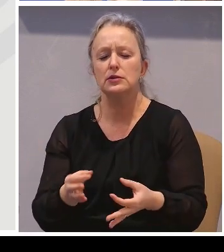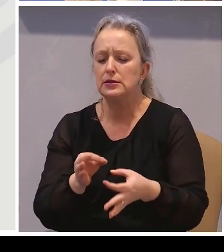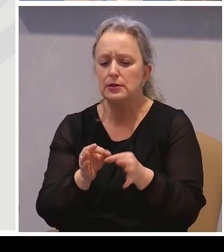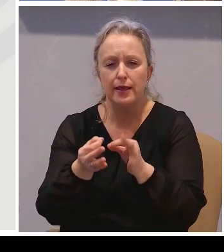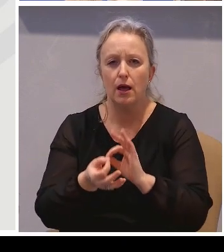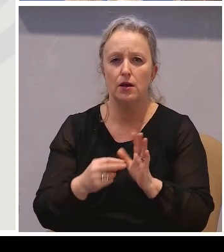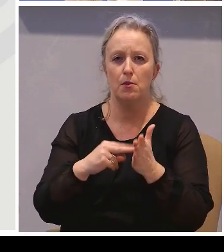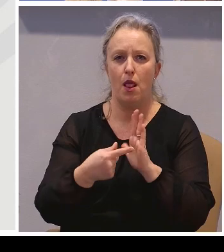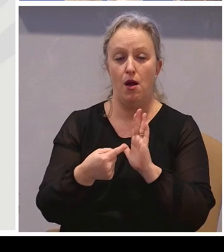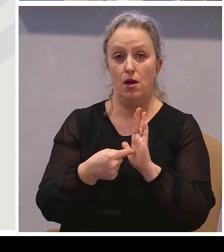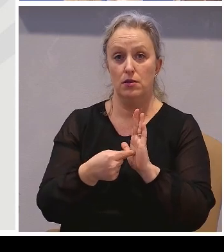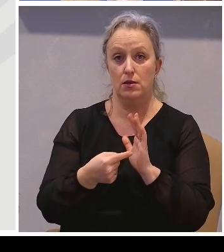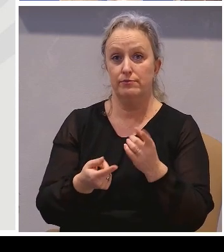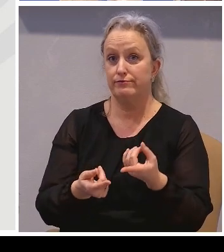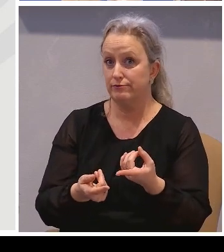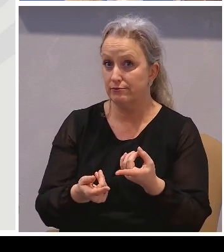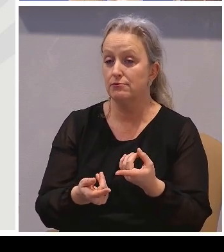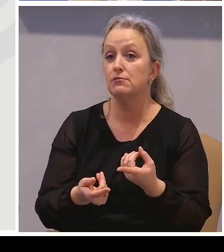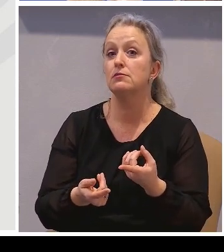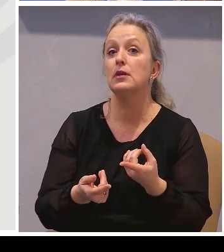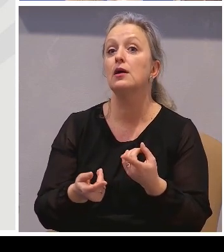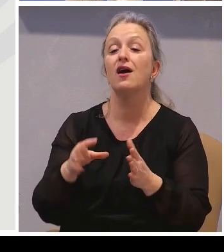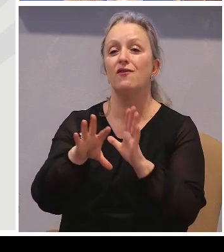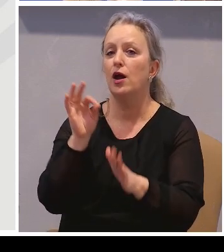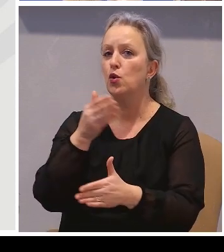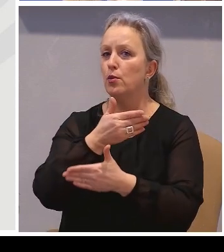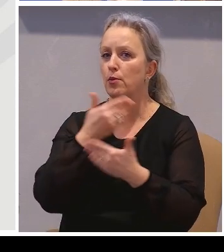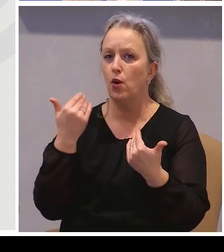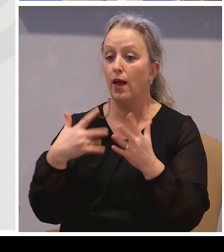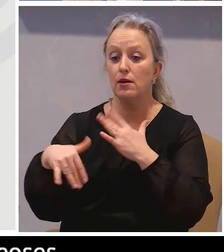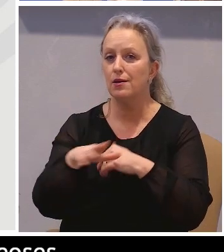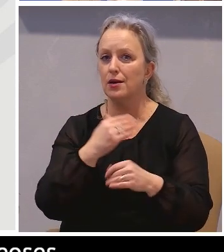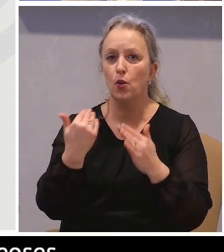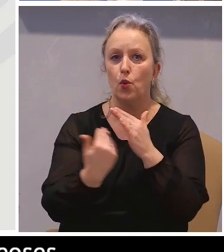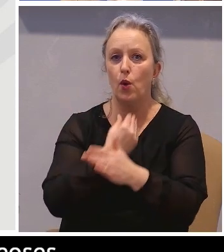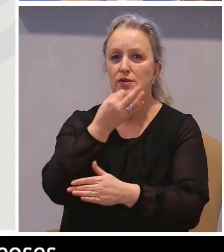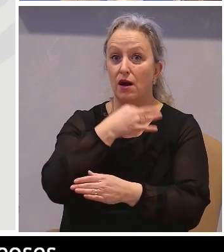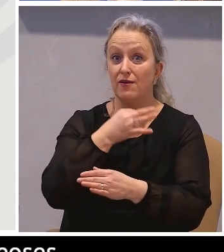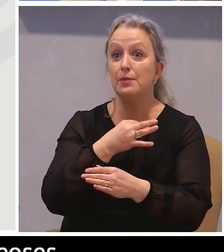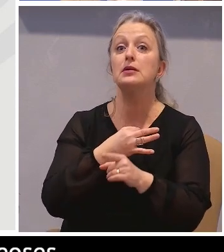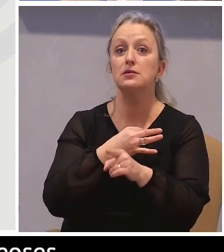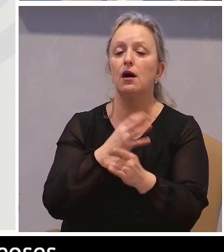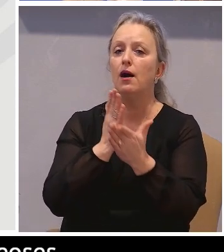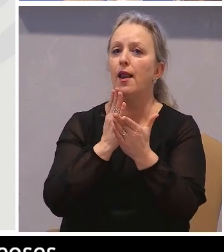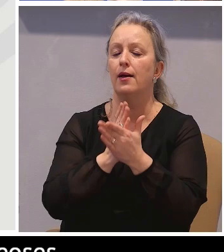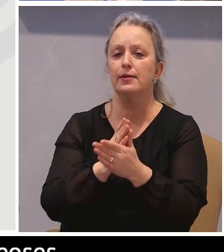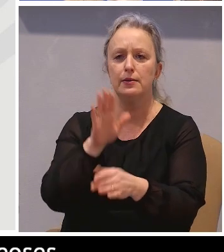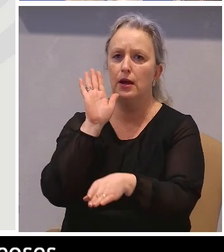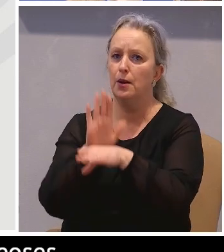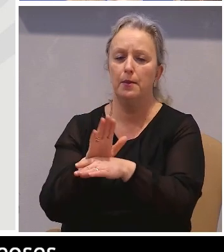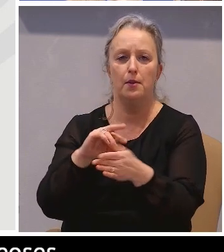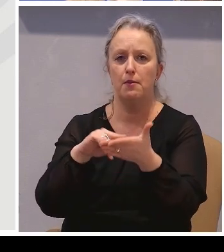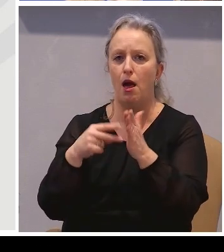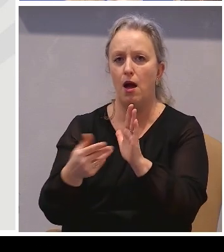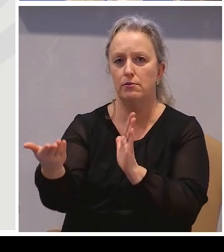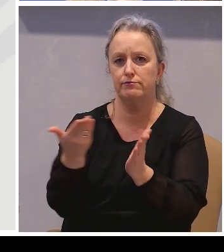Pediatric Investigation Plan. Kas seda esitada seda plaani või mitte, kõikide uute ravimite korral see esitada tuleb. This plan has to be